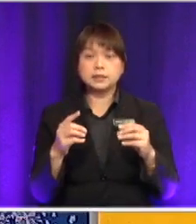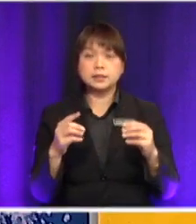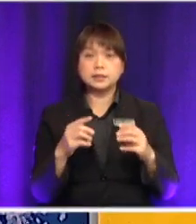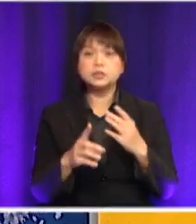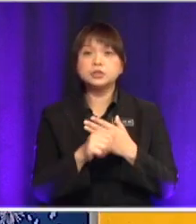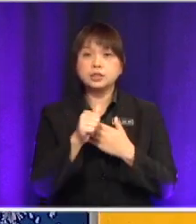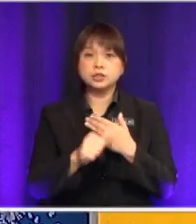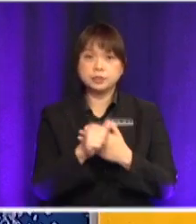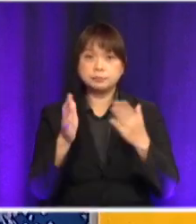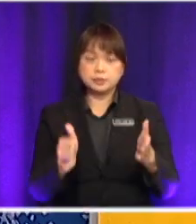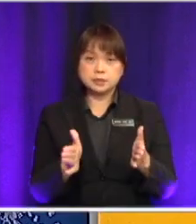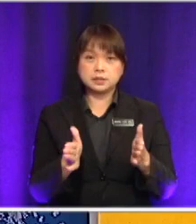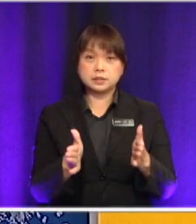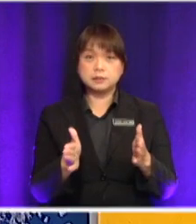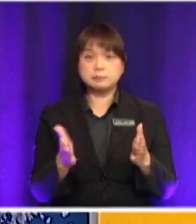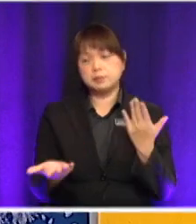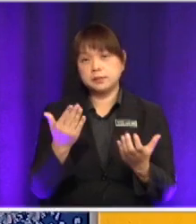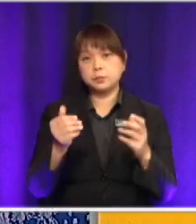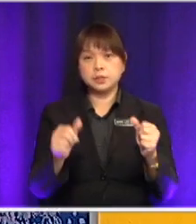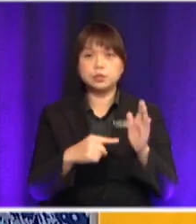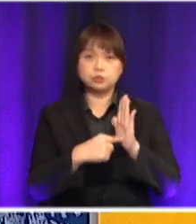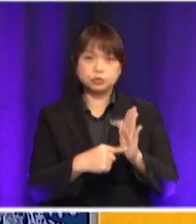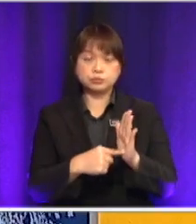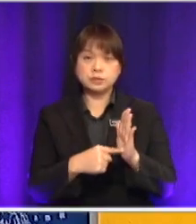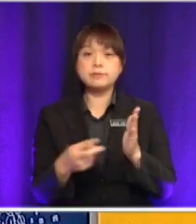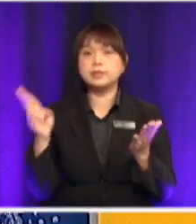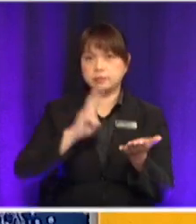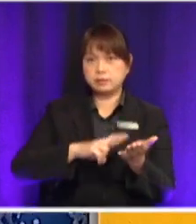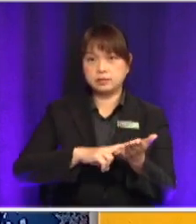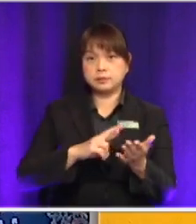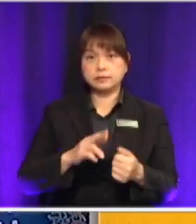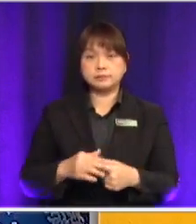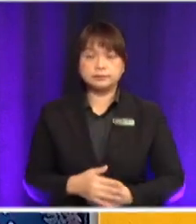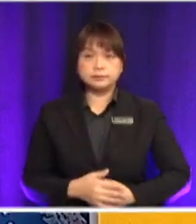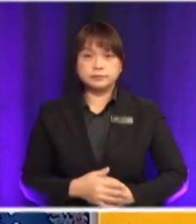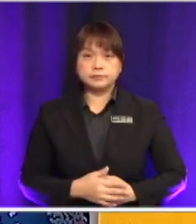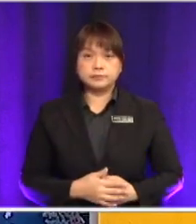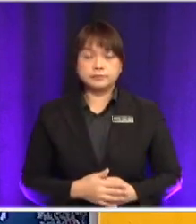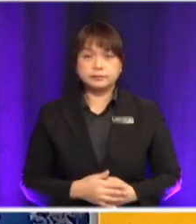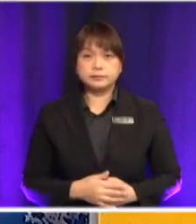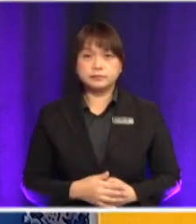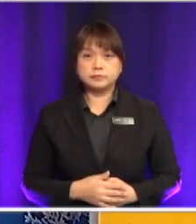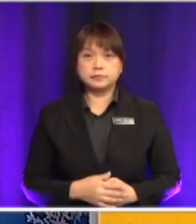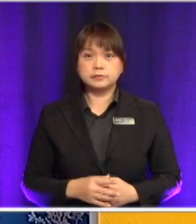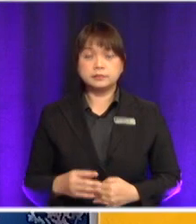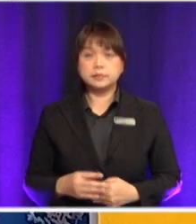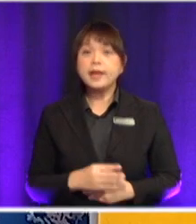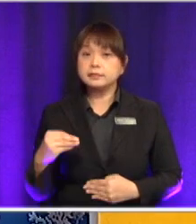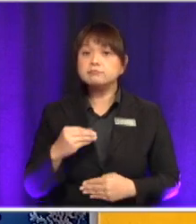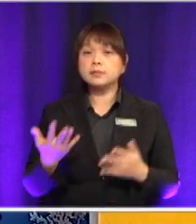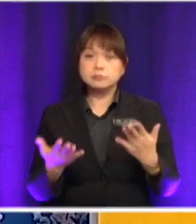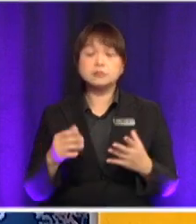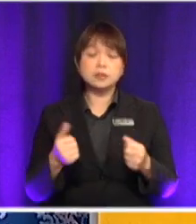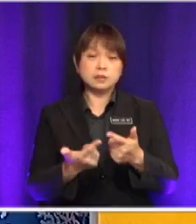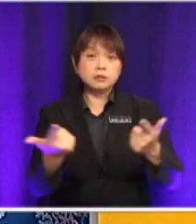the events, all right? So yeah, very good, Alicia. Thank you so much. People can also locate your location from the phone as well. Yes, that's right. If you go missing.